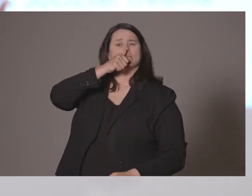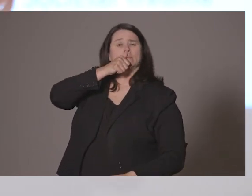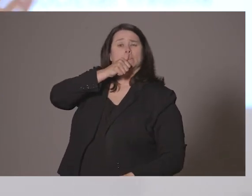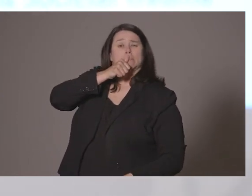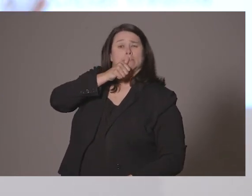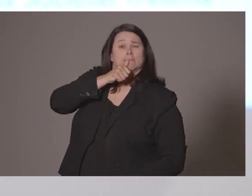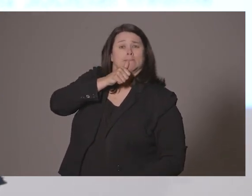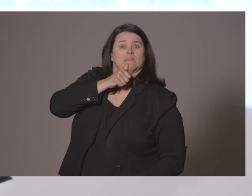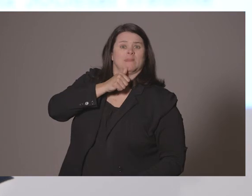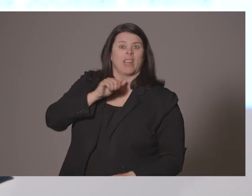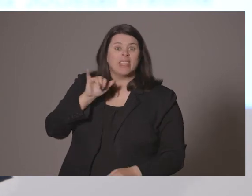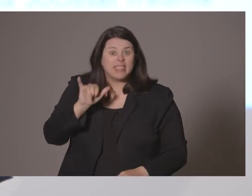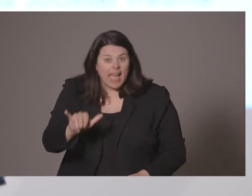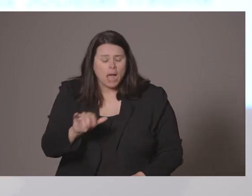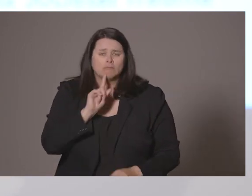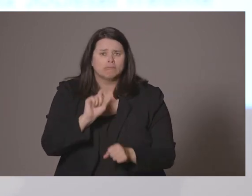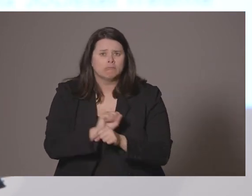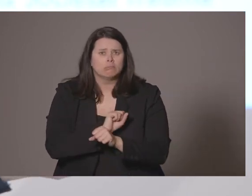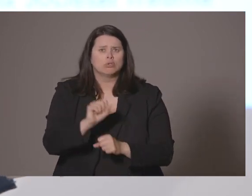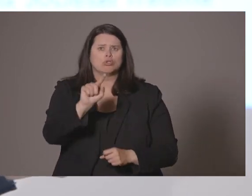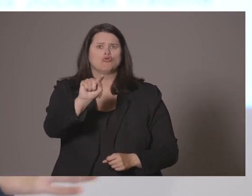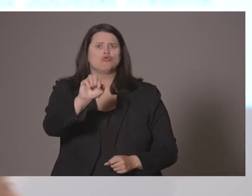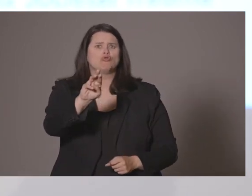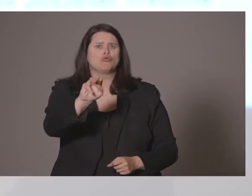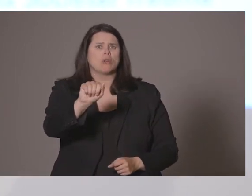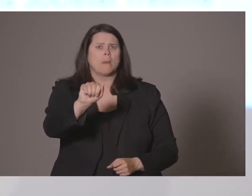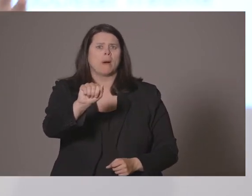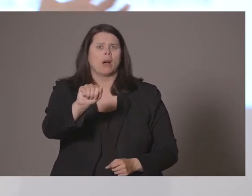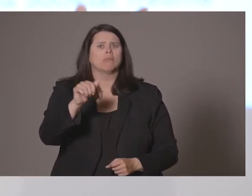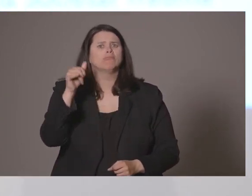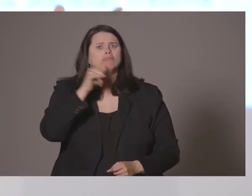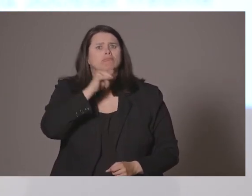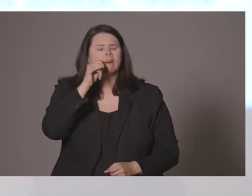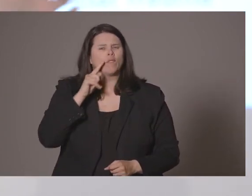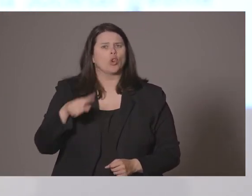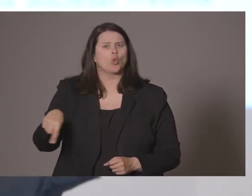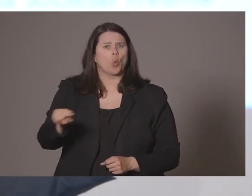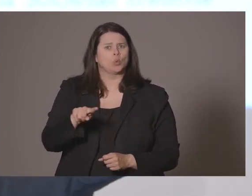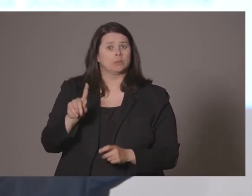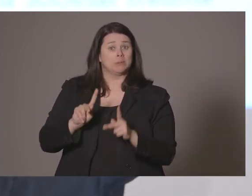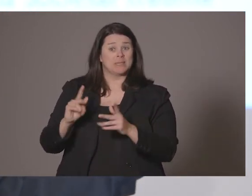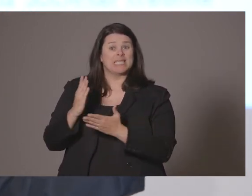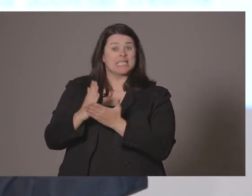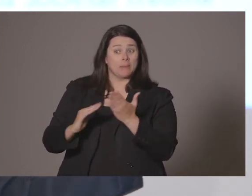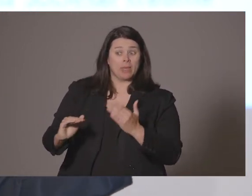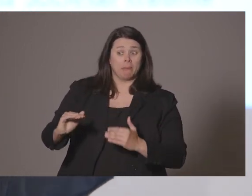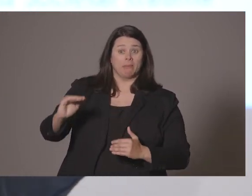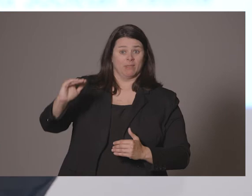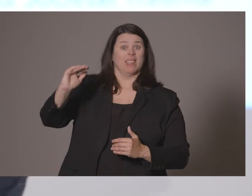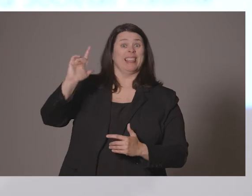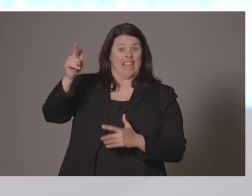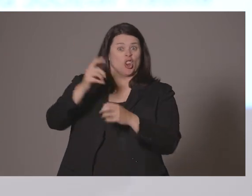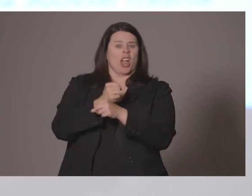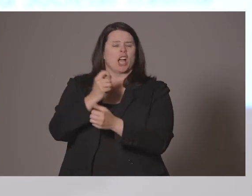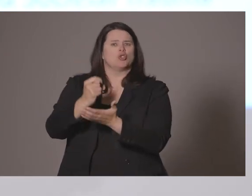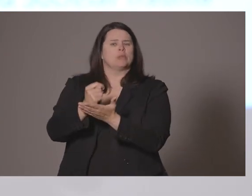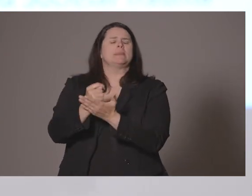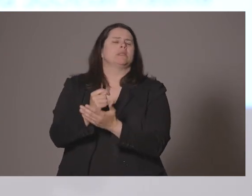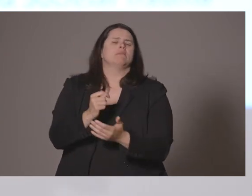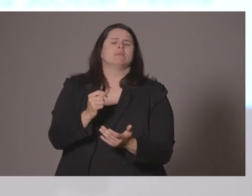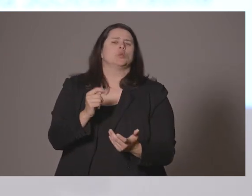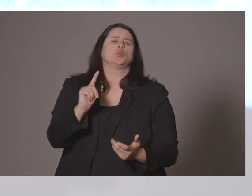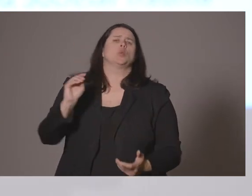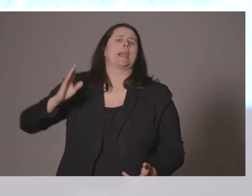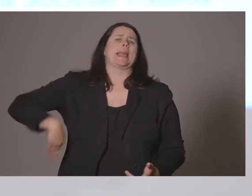was a very traumatic experience for those people, even by the time that some of them did get treatment. There